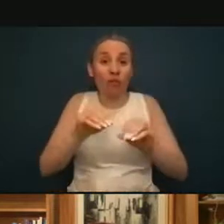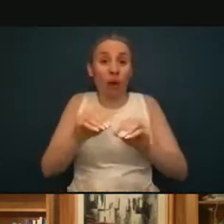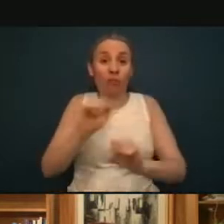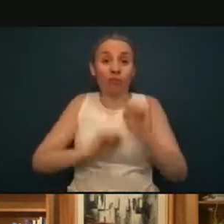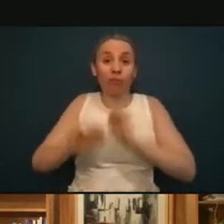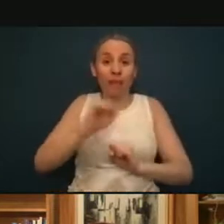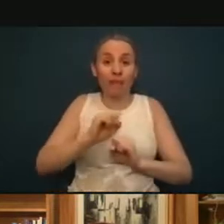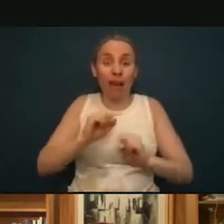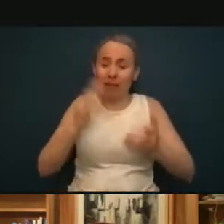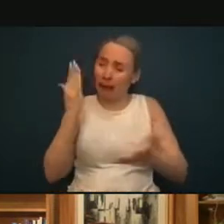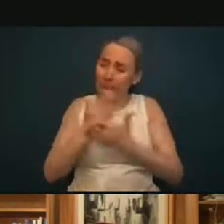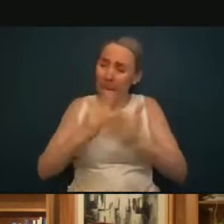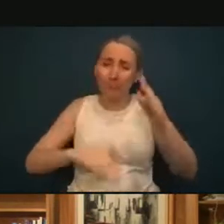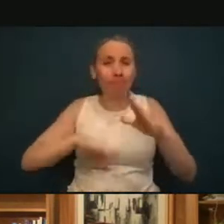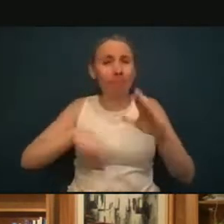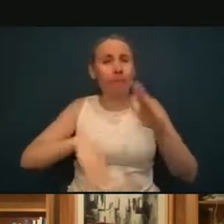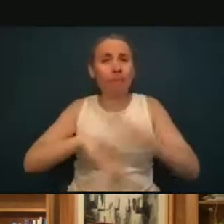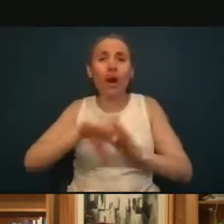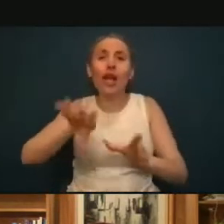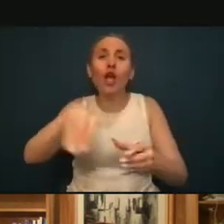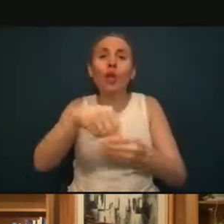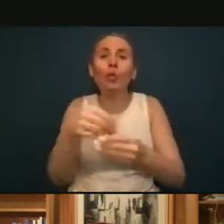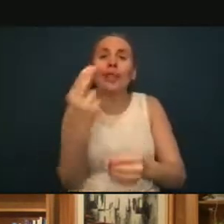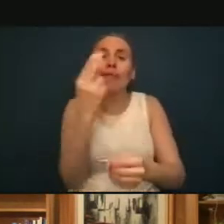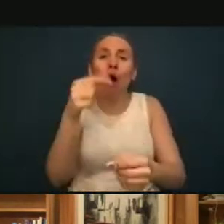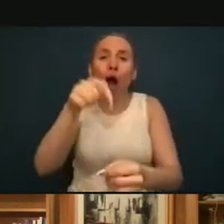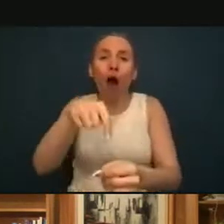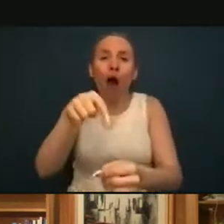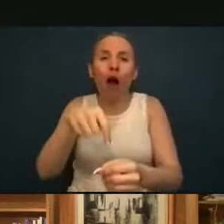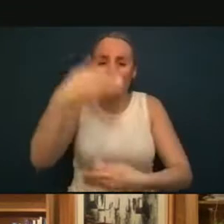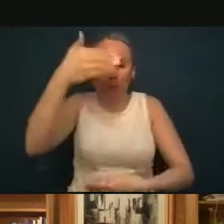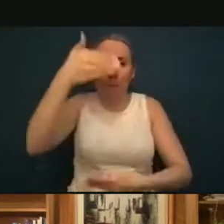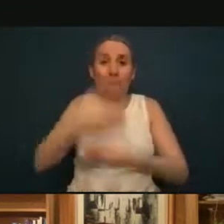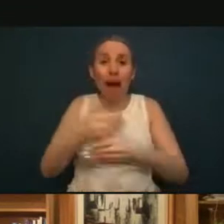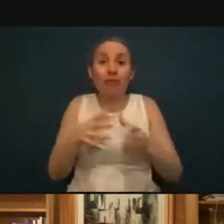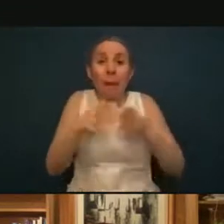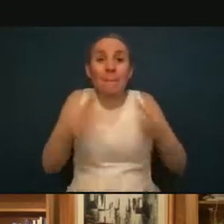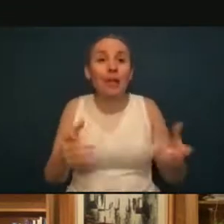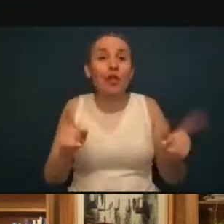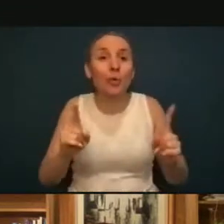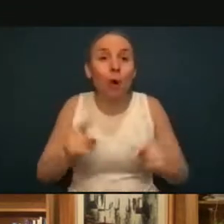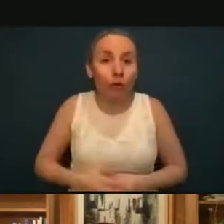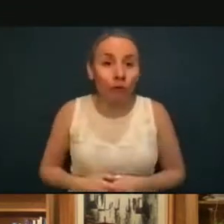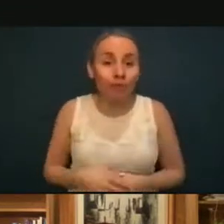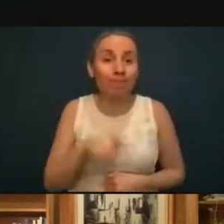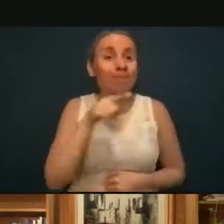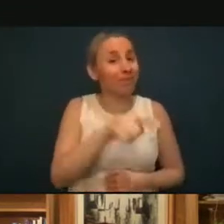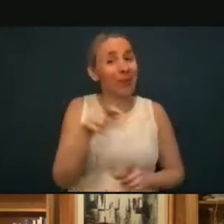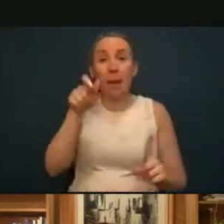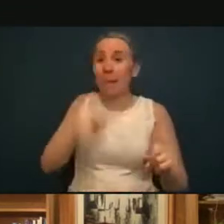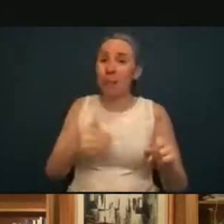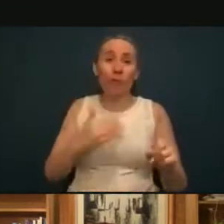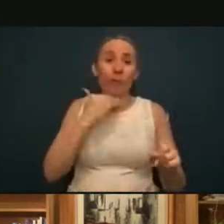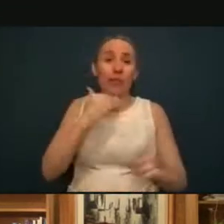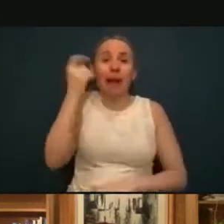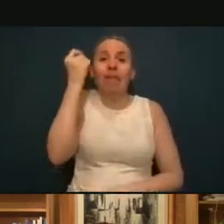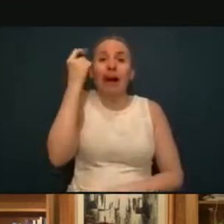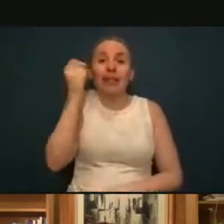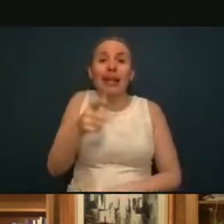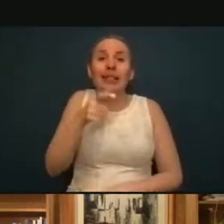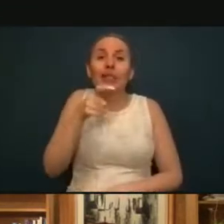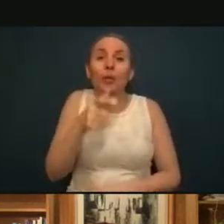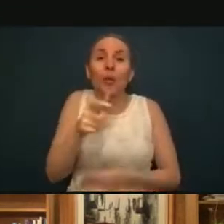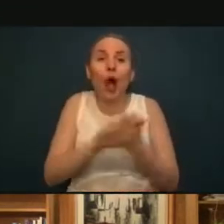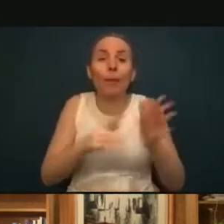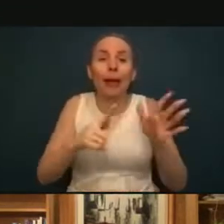me, the biggest barrier is a lack of understanding about ableism. And outside of the disability